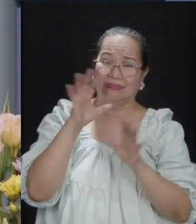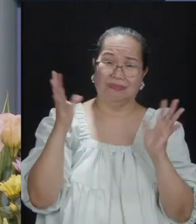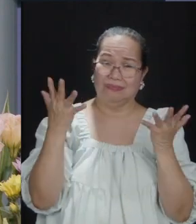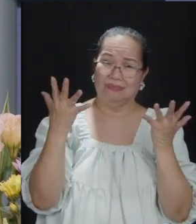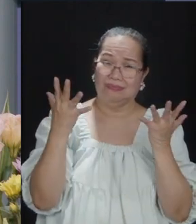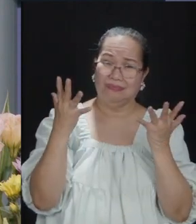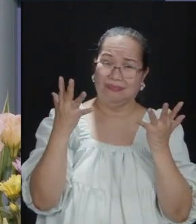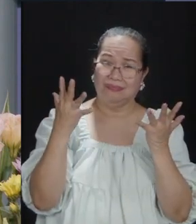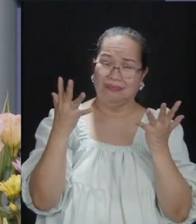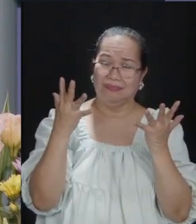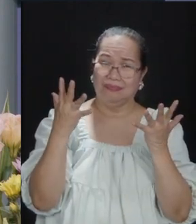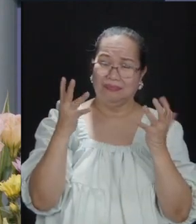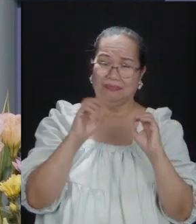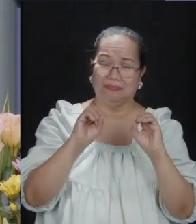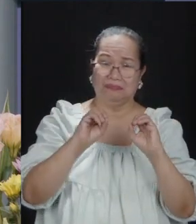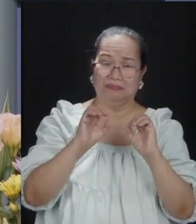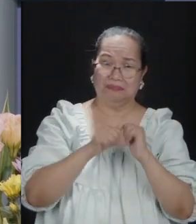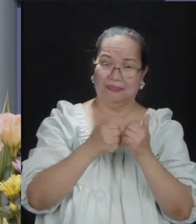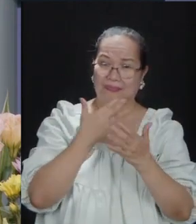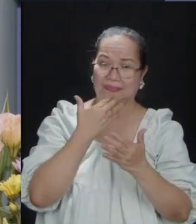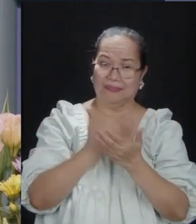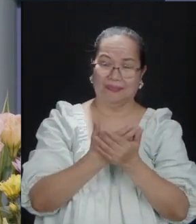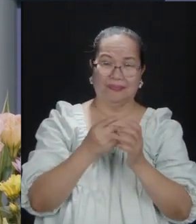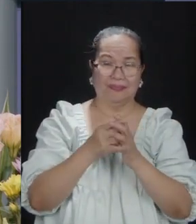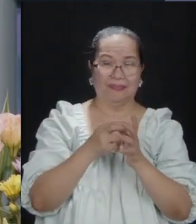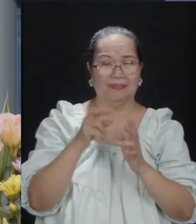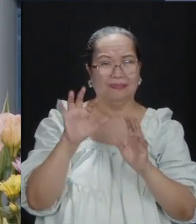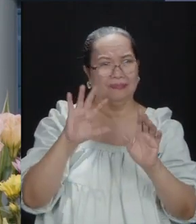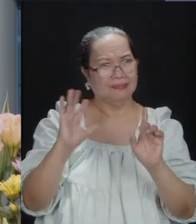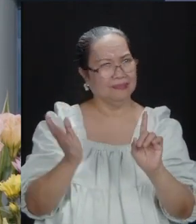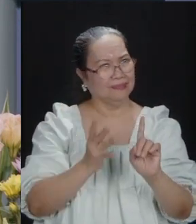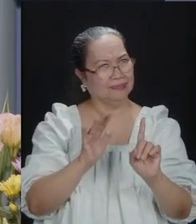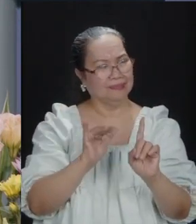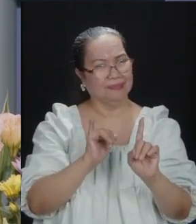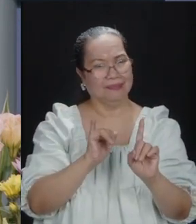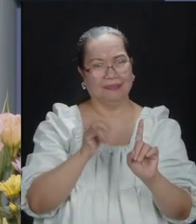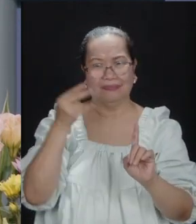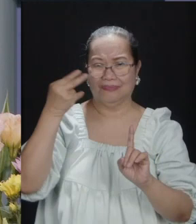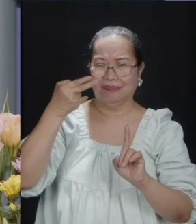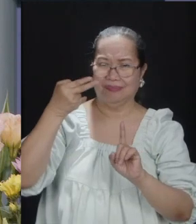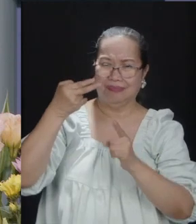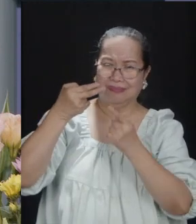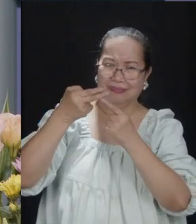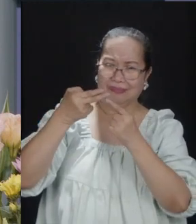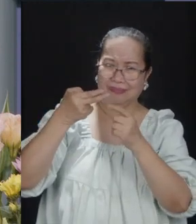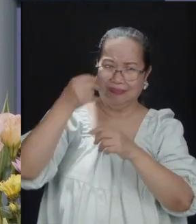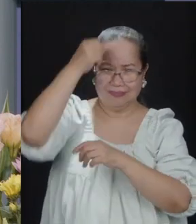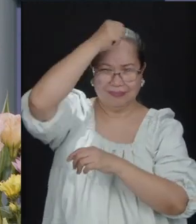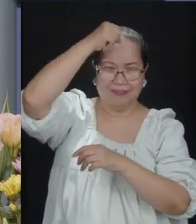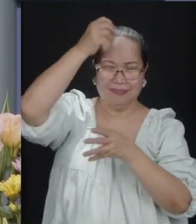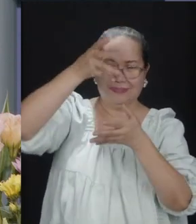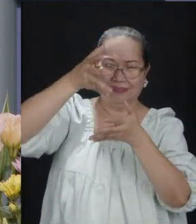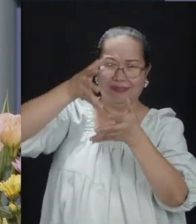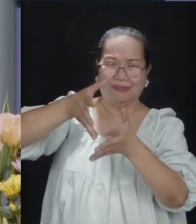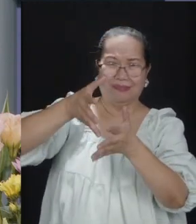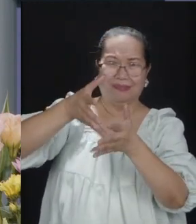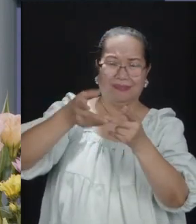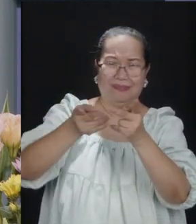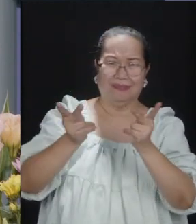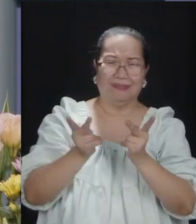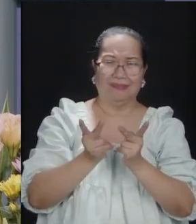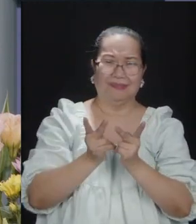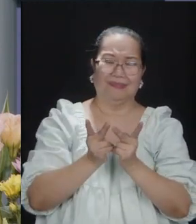good track record. So it didn't seem like Hannah was leaving Samuel at a place